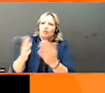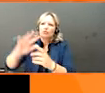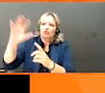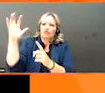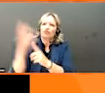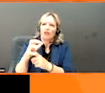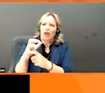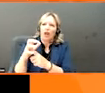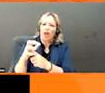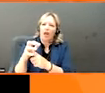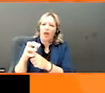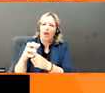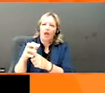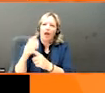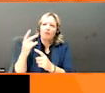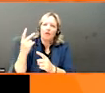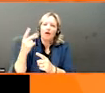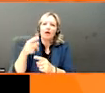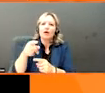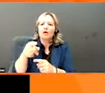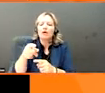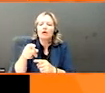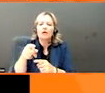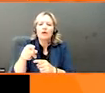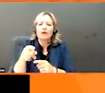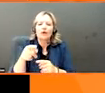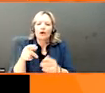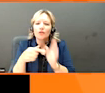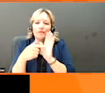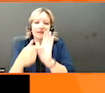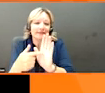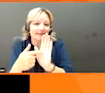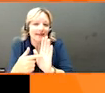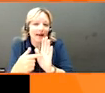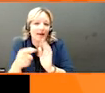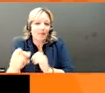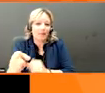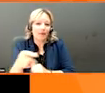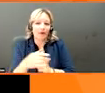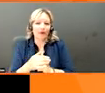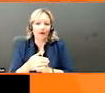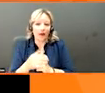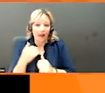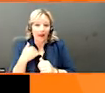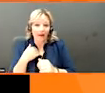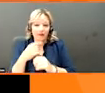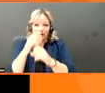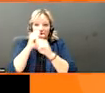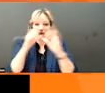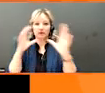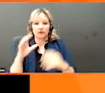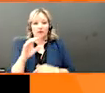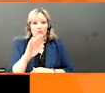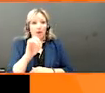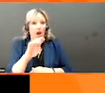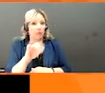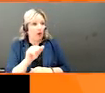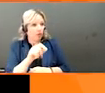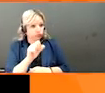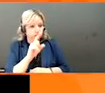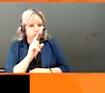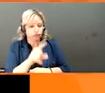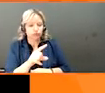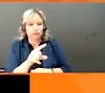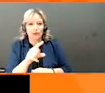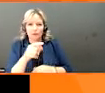Yeah, that's a great question. Carol, are you talking about for grants or for RFPs? Either. I mean, okay.